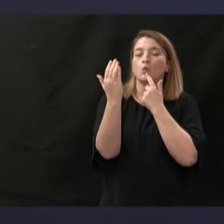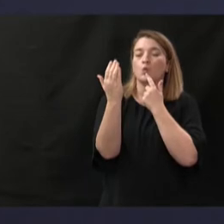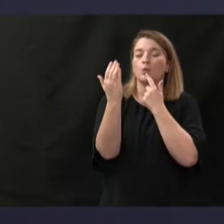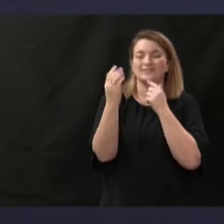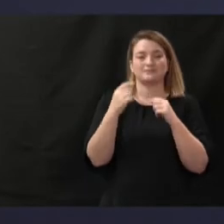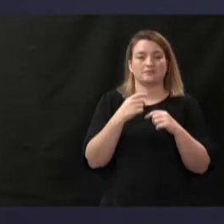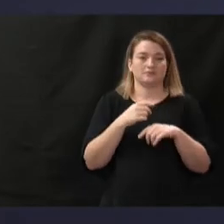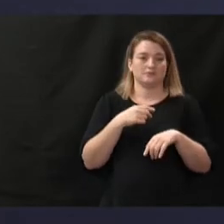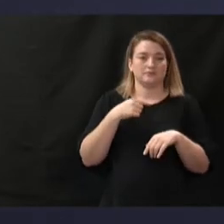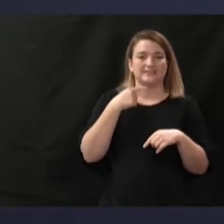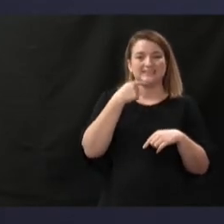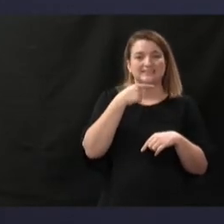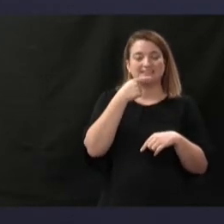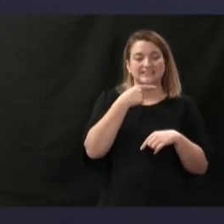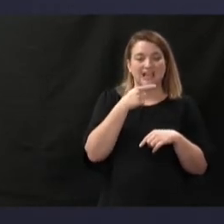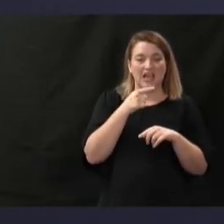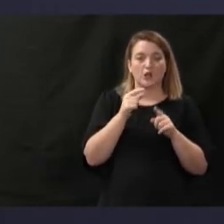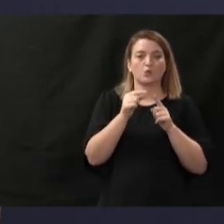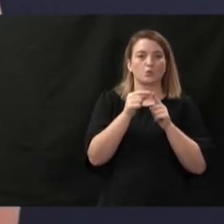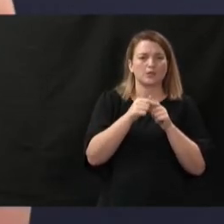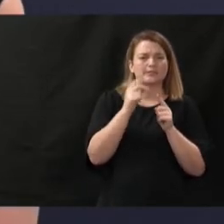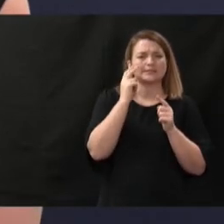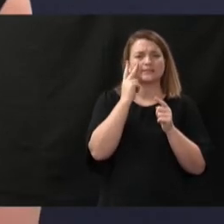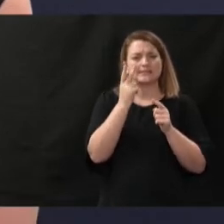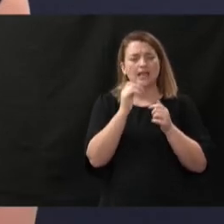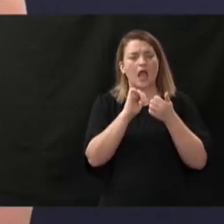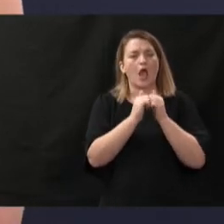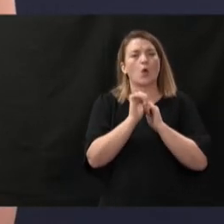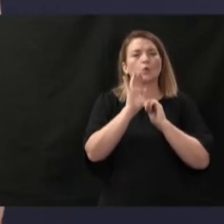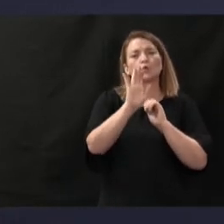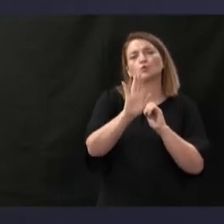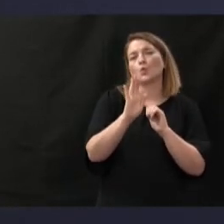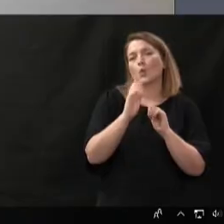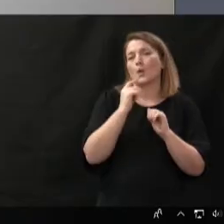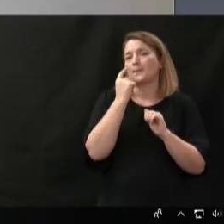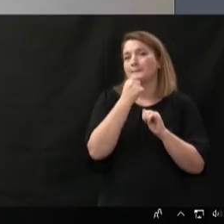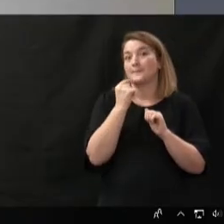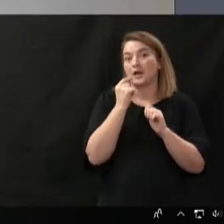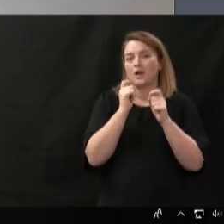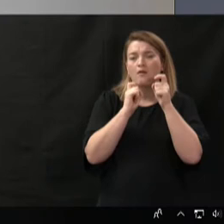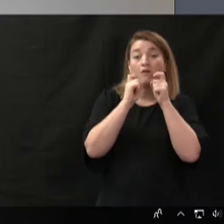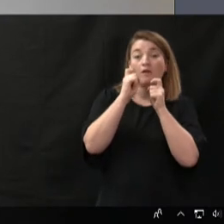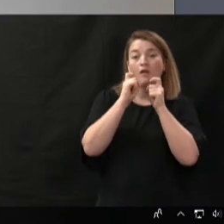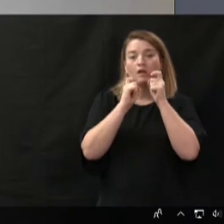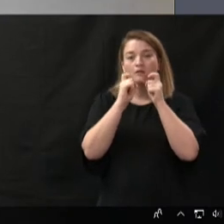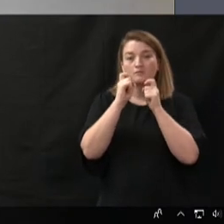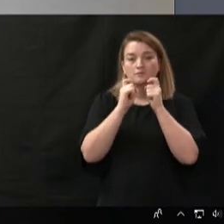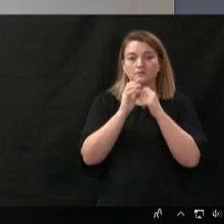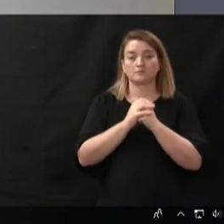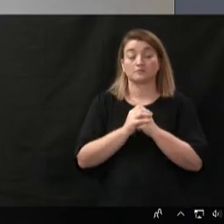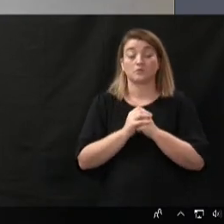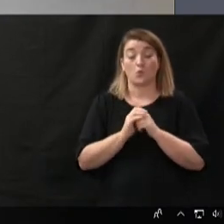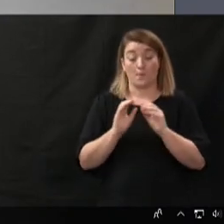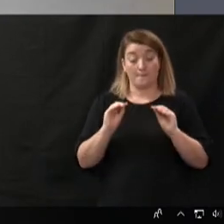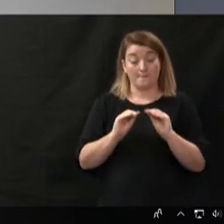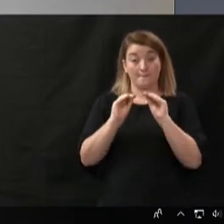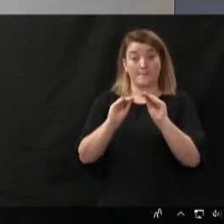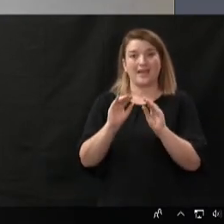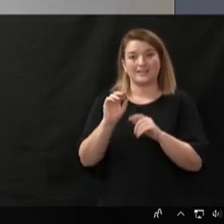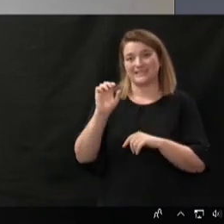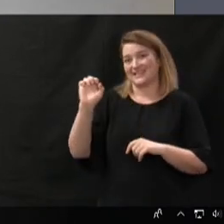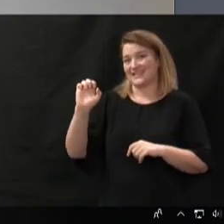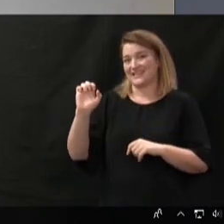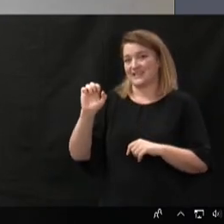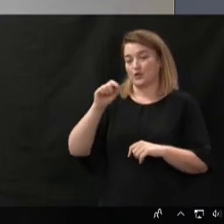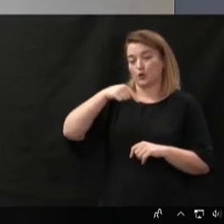these. So like, if we're up here with the magic E and we say the word cube,